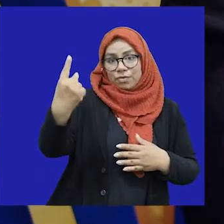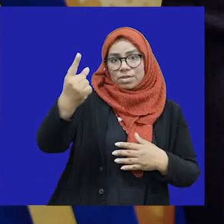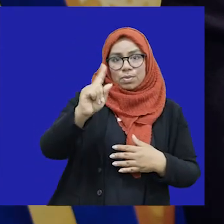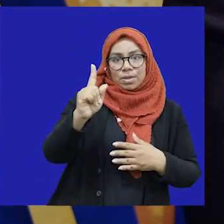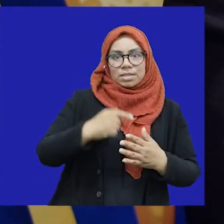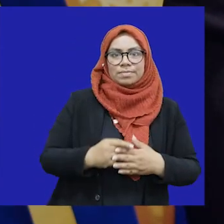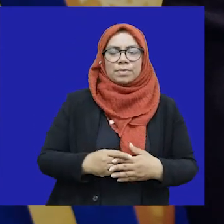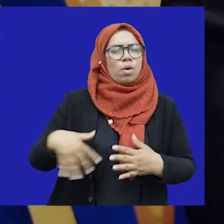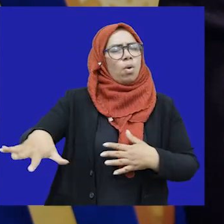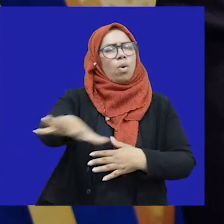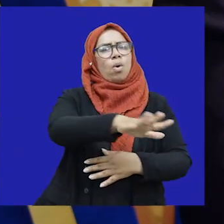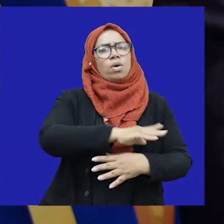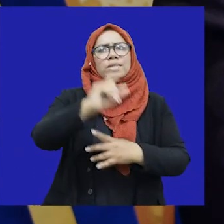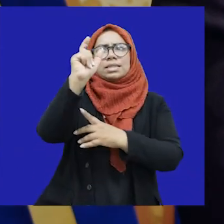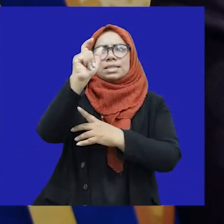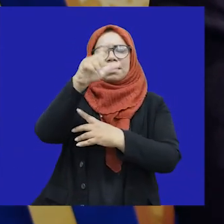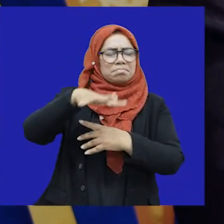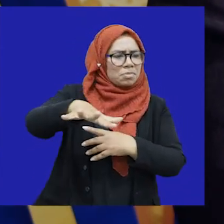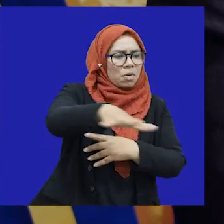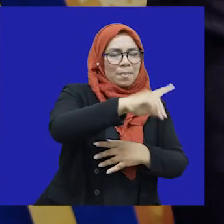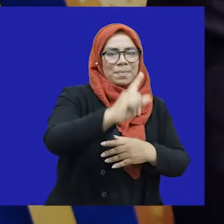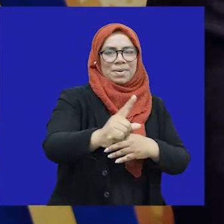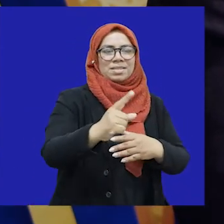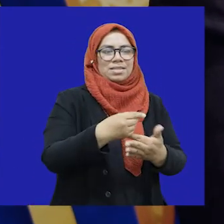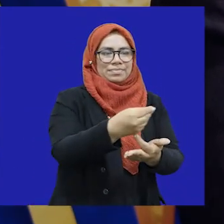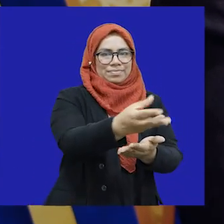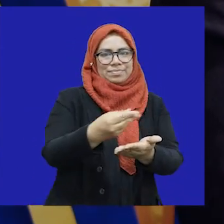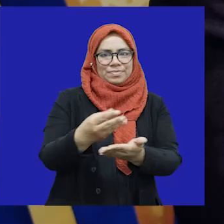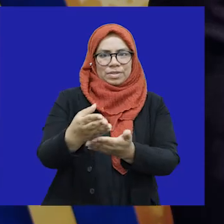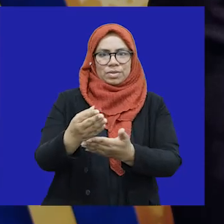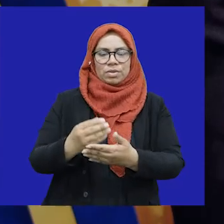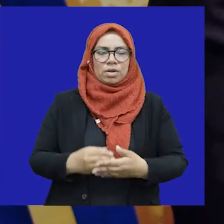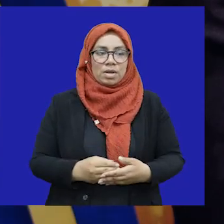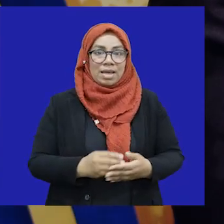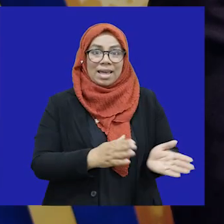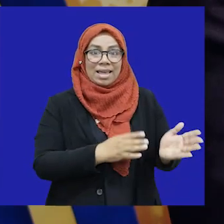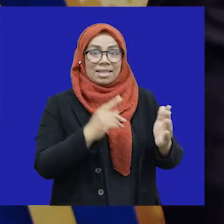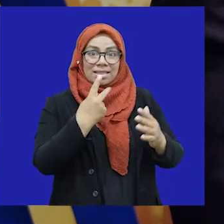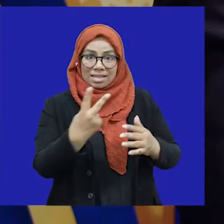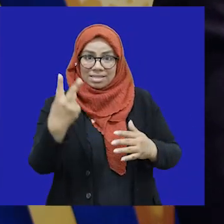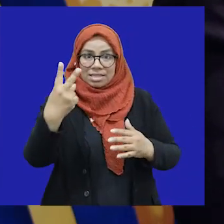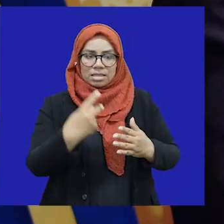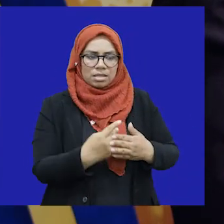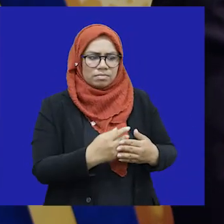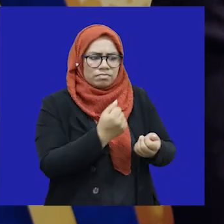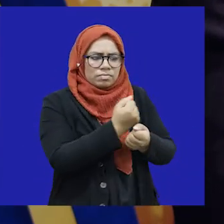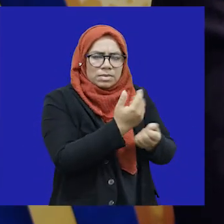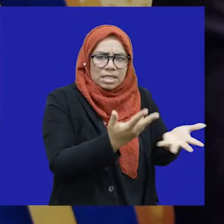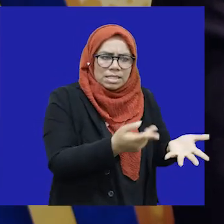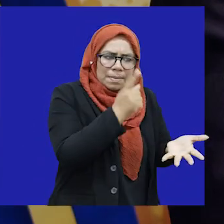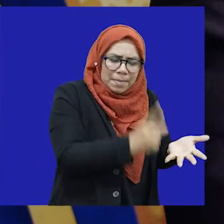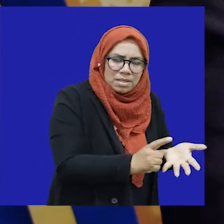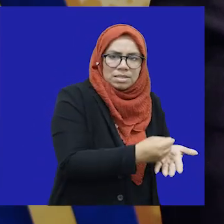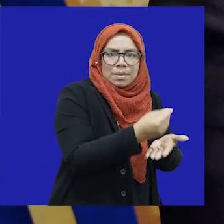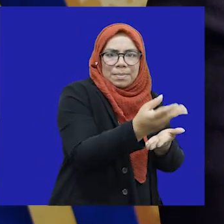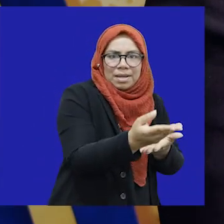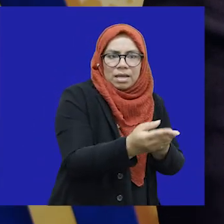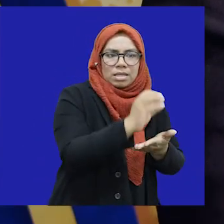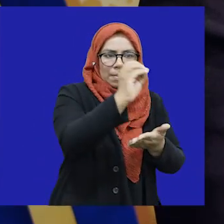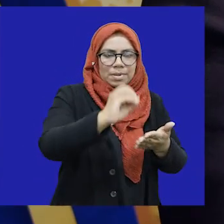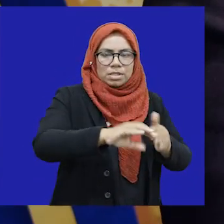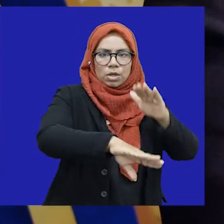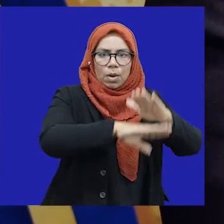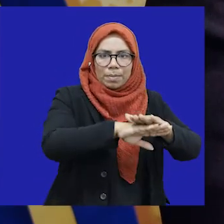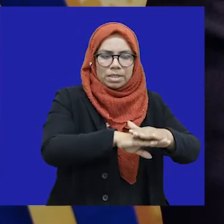be provided with enough to support themselves and their families for a full year. Since zakat is